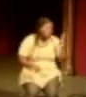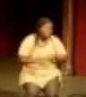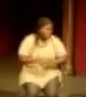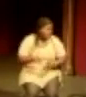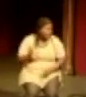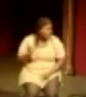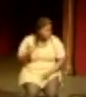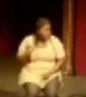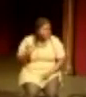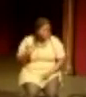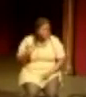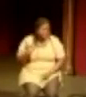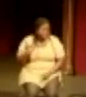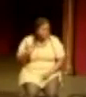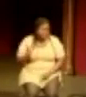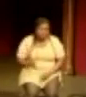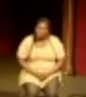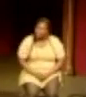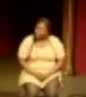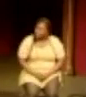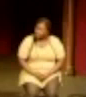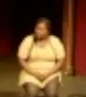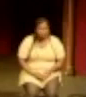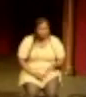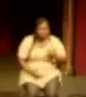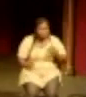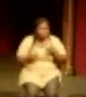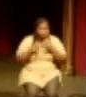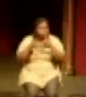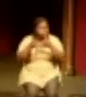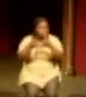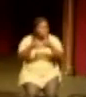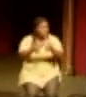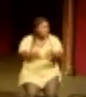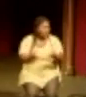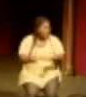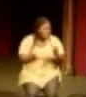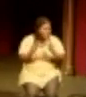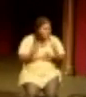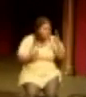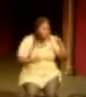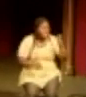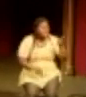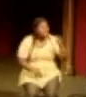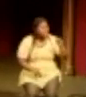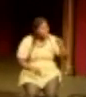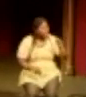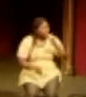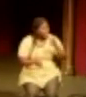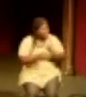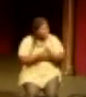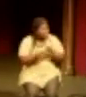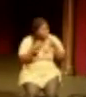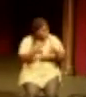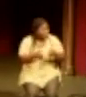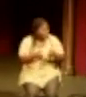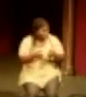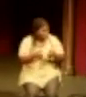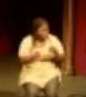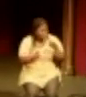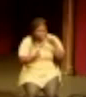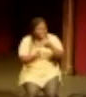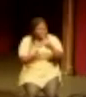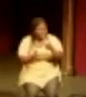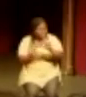to award several people with the Giant of the Year Award for their respective areas. Had a lot of fun. You can tell it was